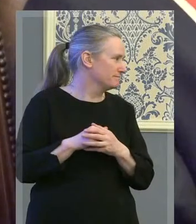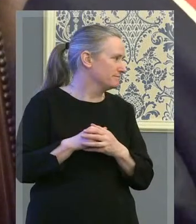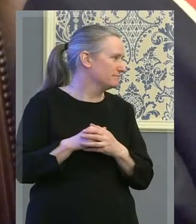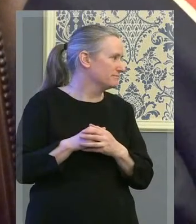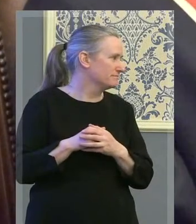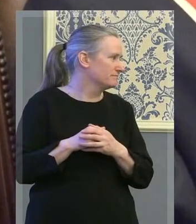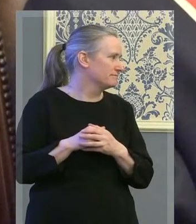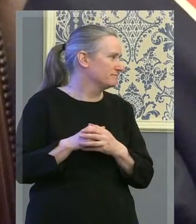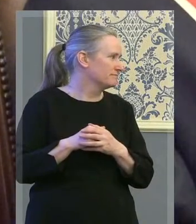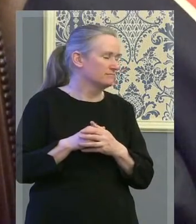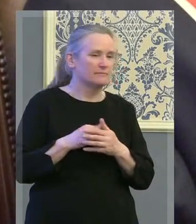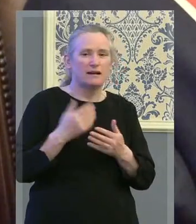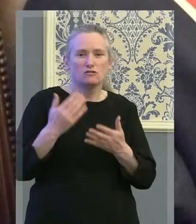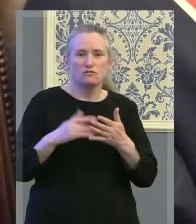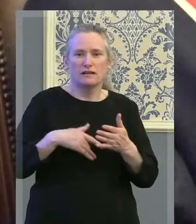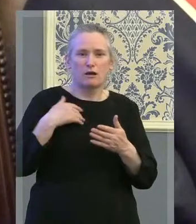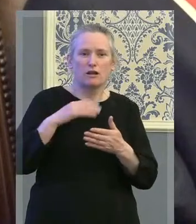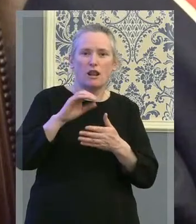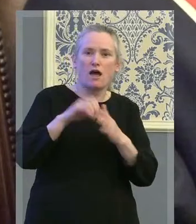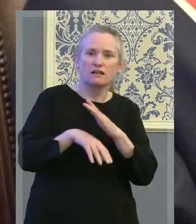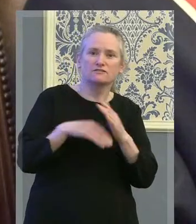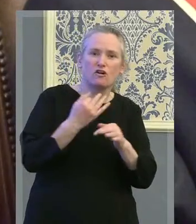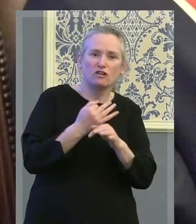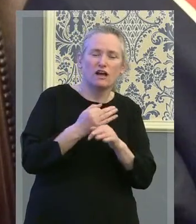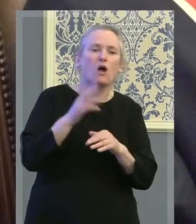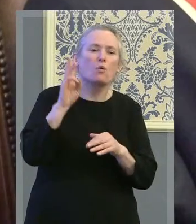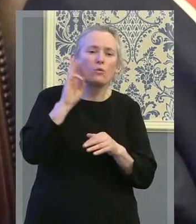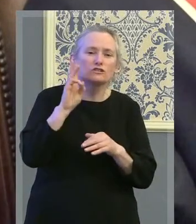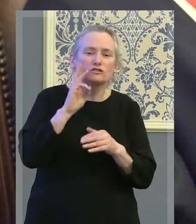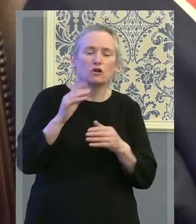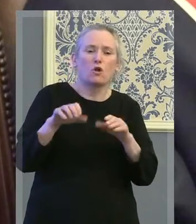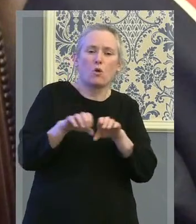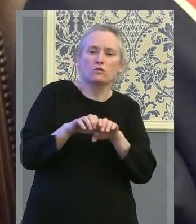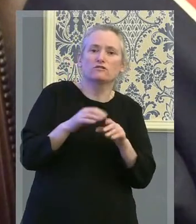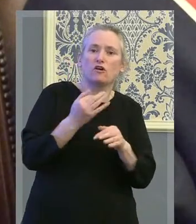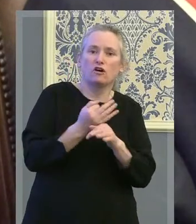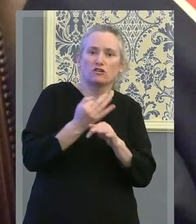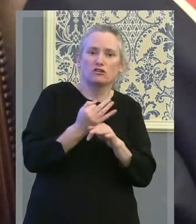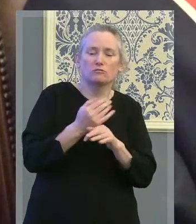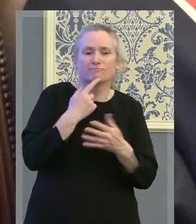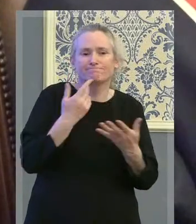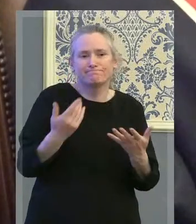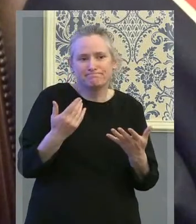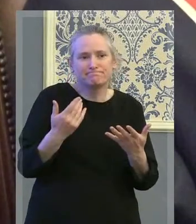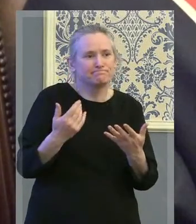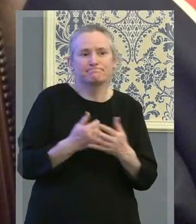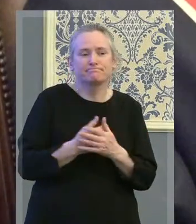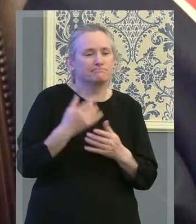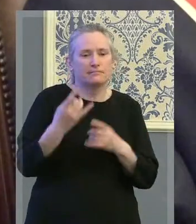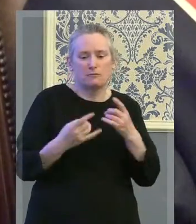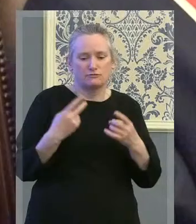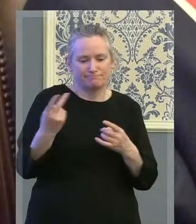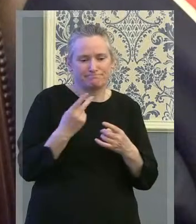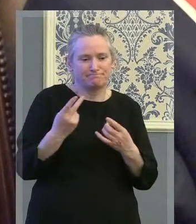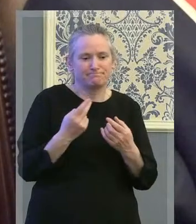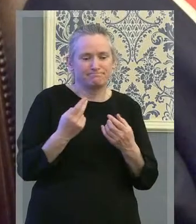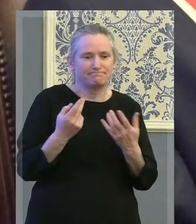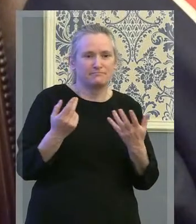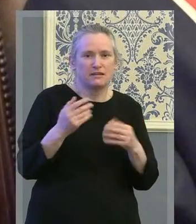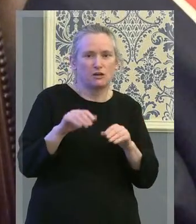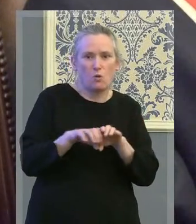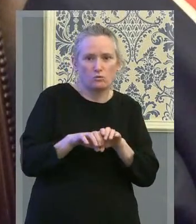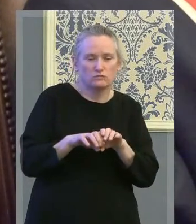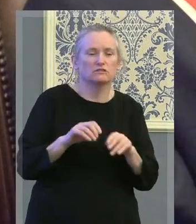very little about your father. I would love to have been close to my dad, but for some reason, it just wasn't going to happen.